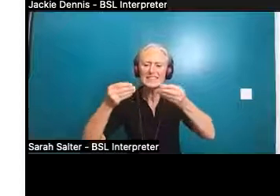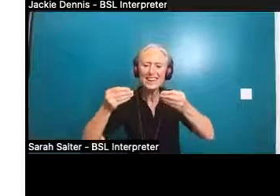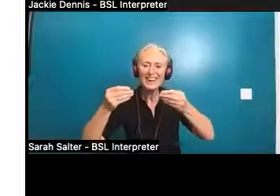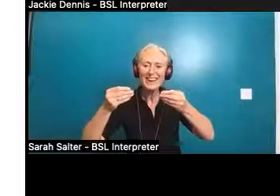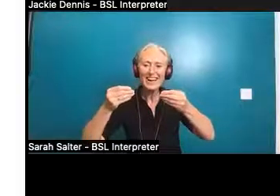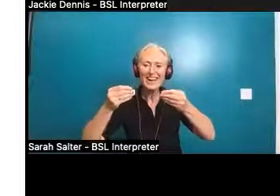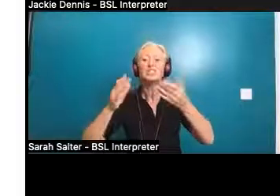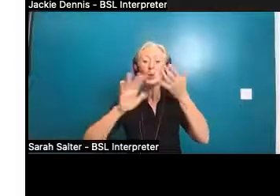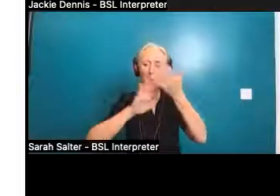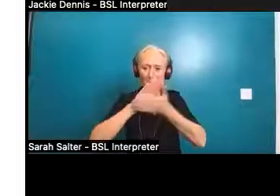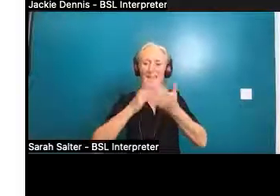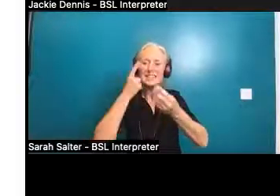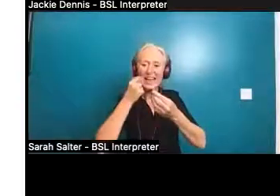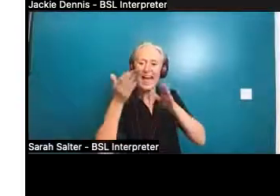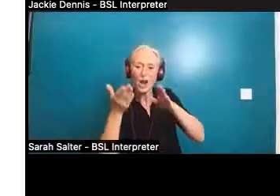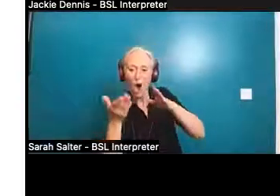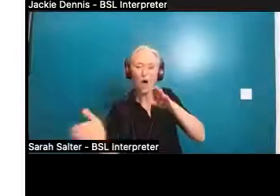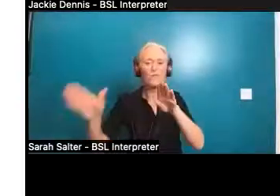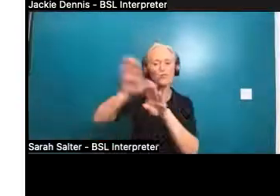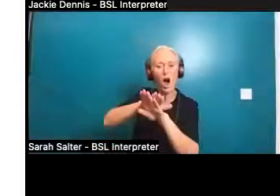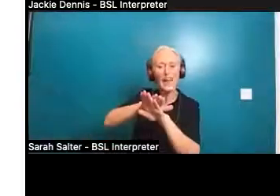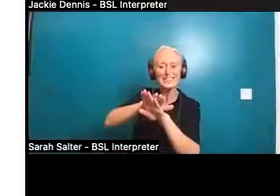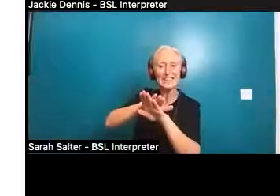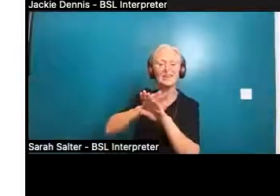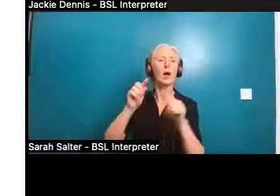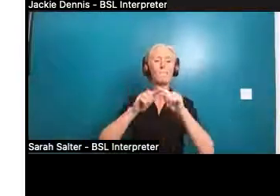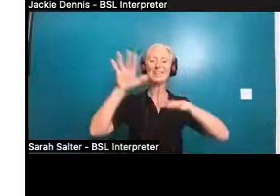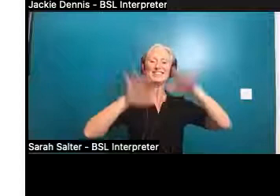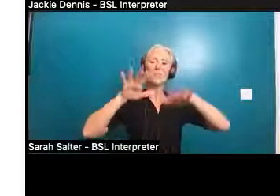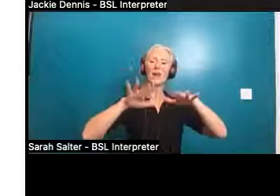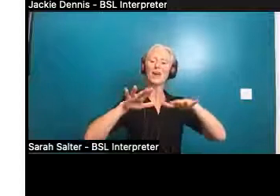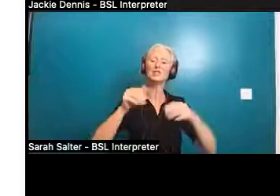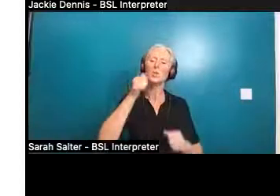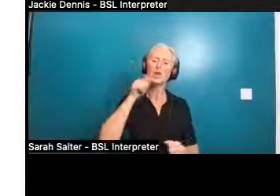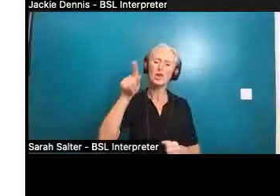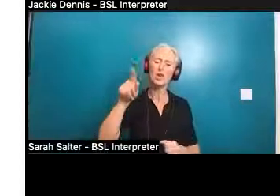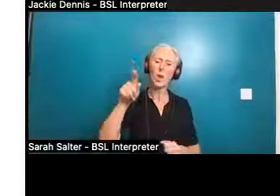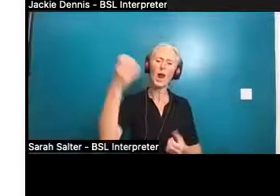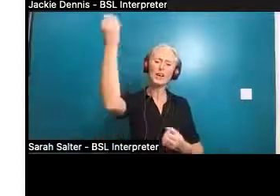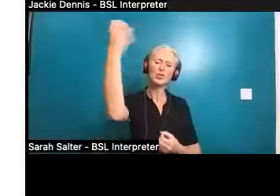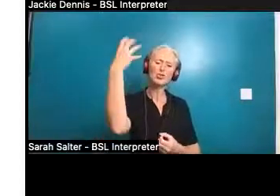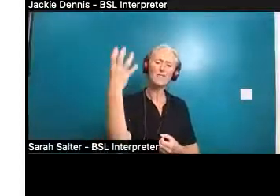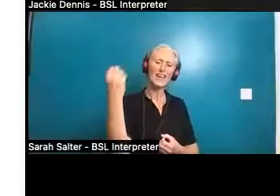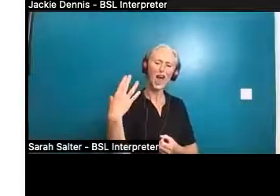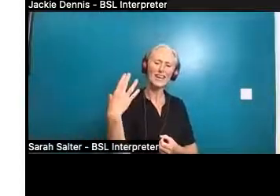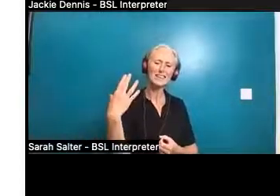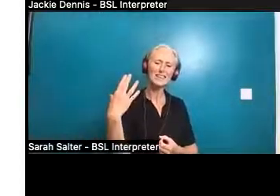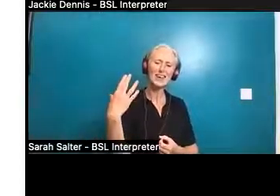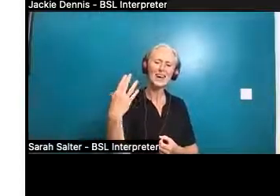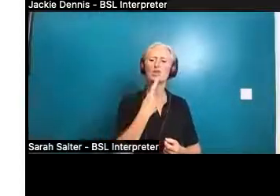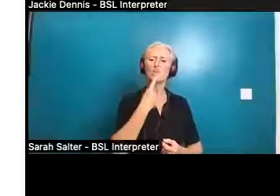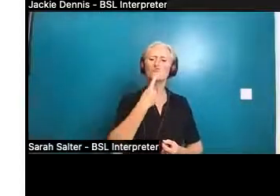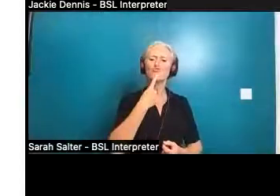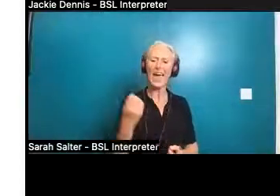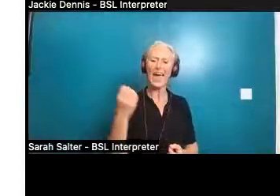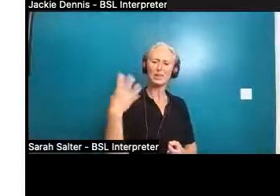I like to say, a red traffic light into a green traffic light, and it can produce normal healthy protein. Now,